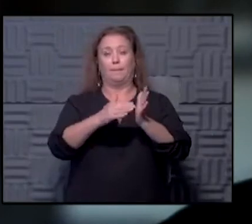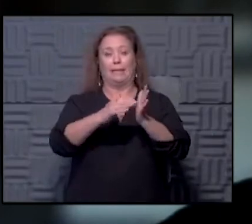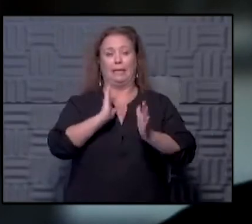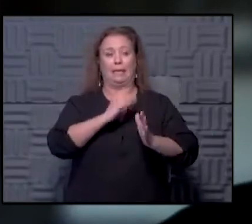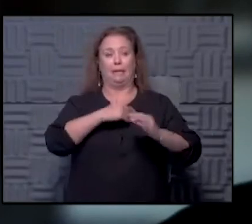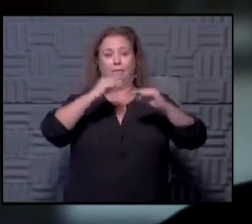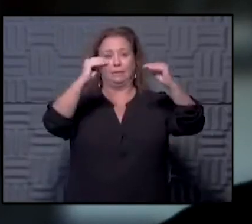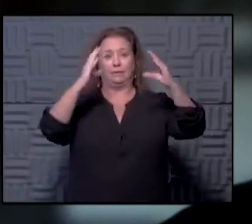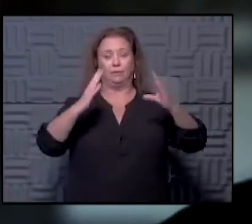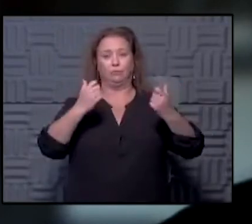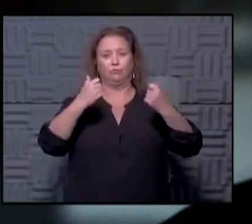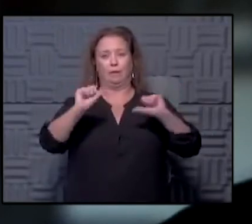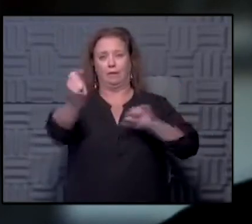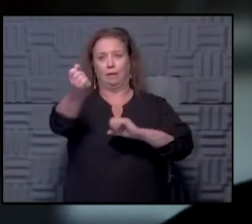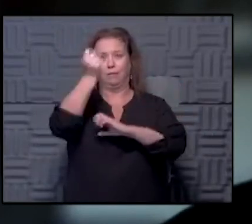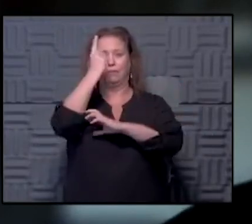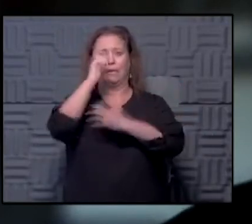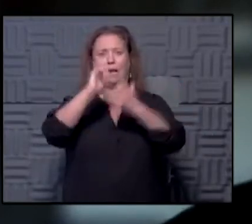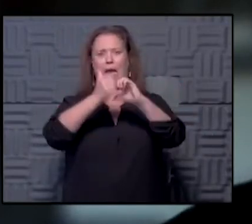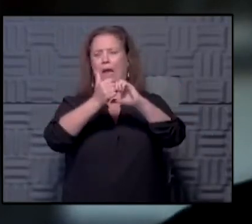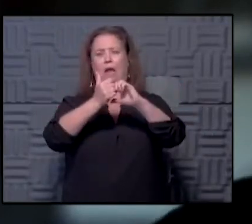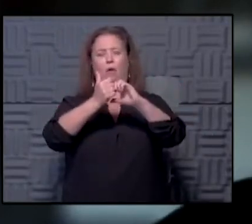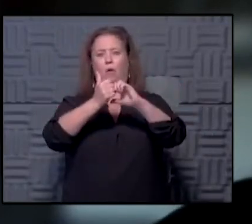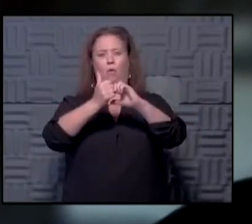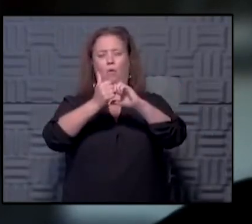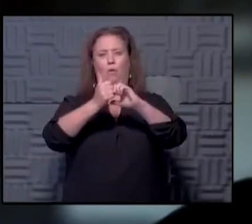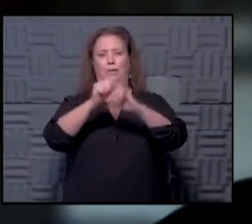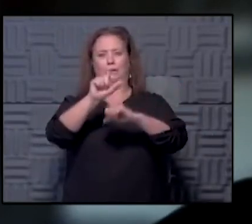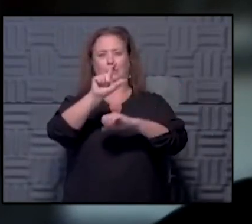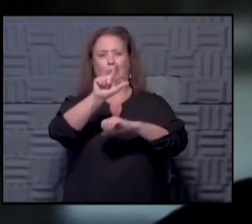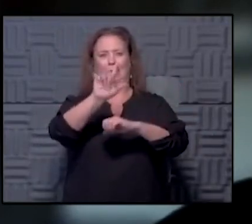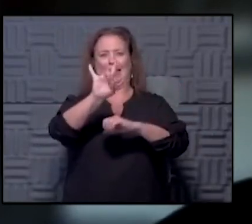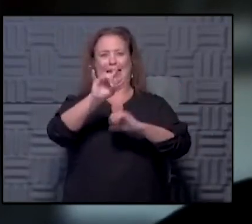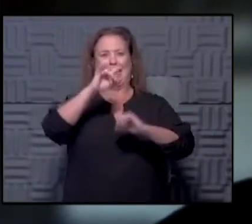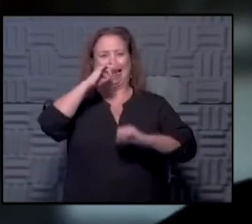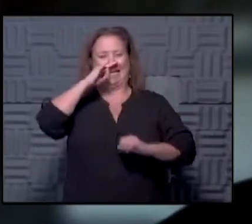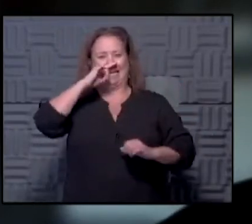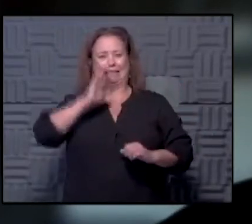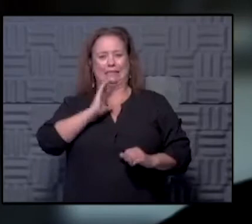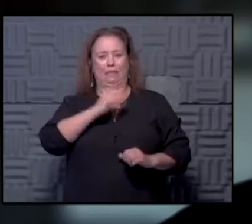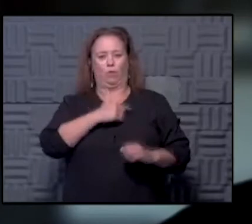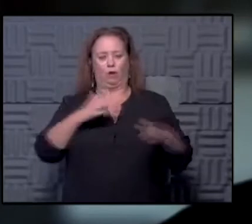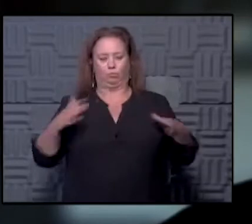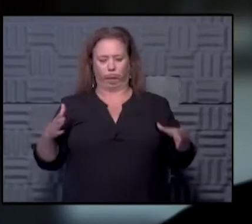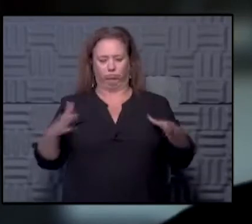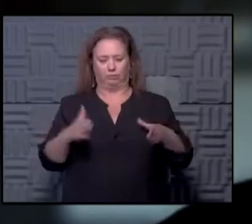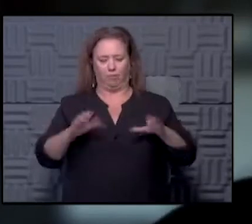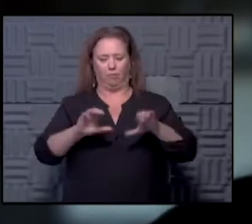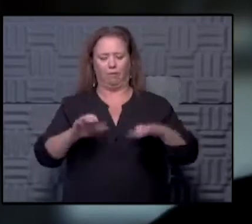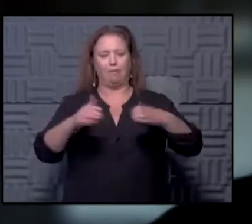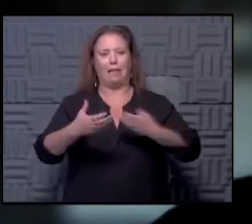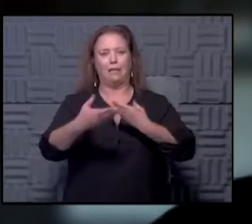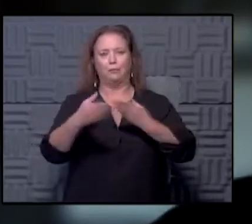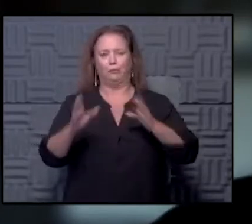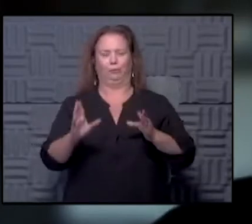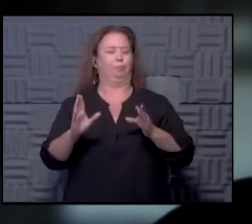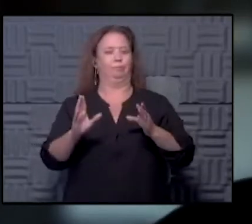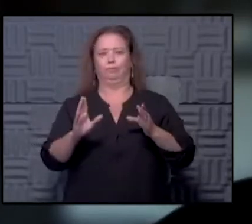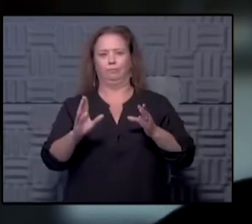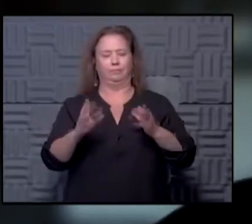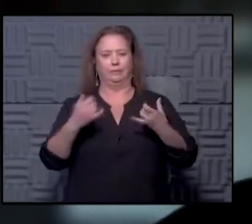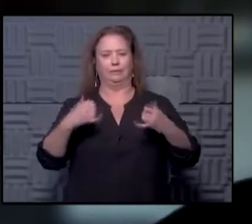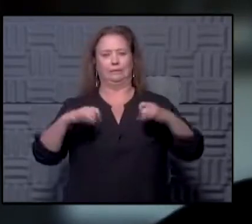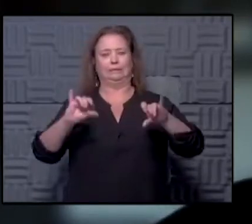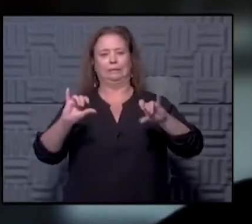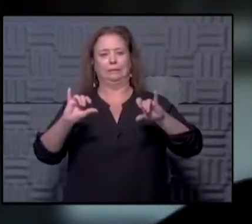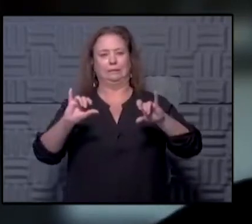are trying to wrap our heads around how we're going to fit 28 kids into a small classroom and still have